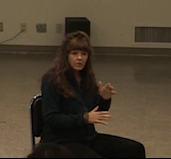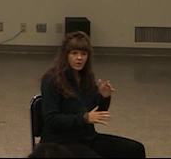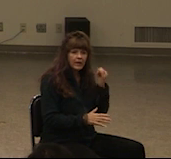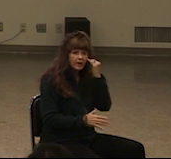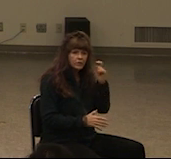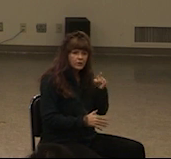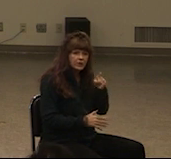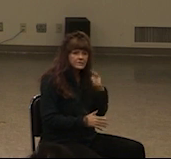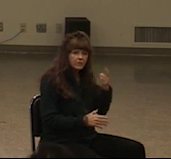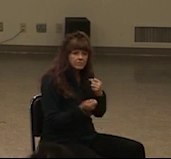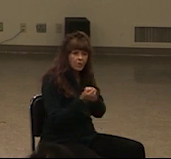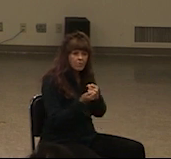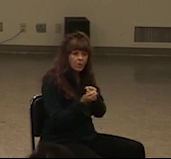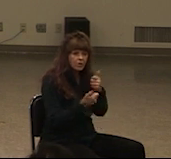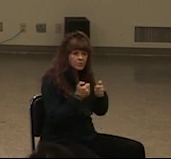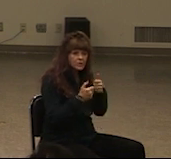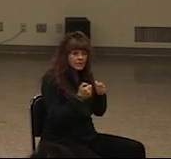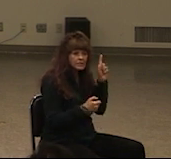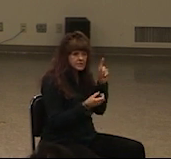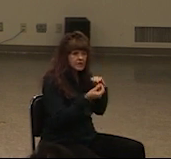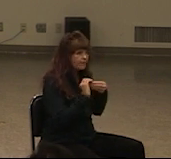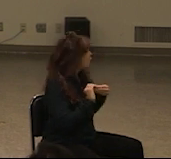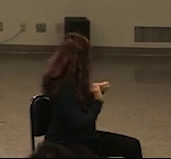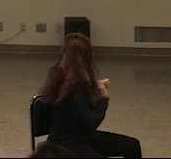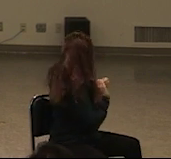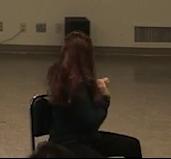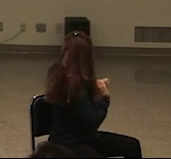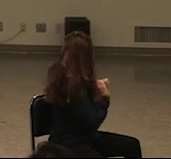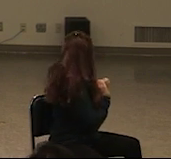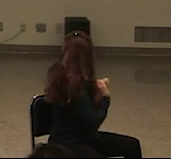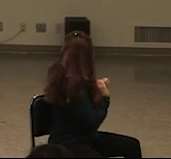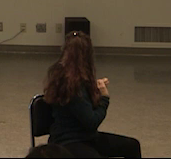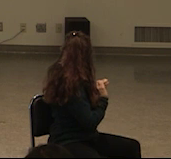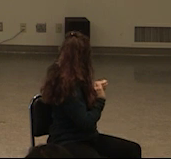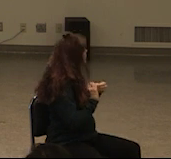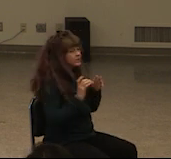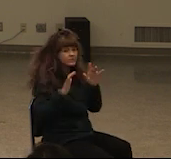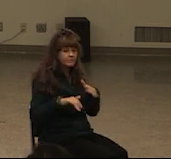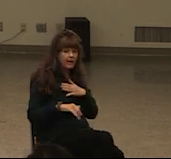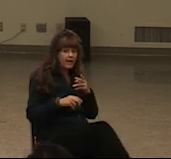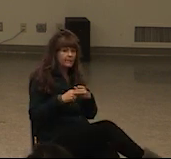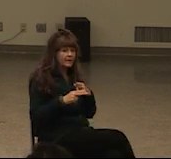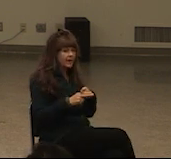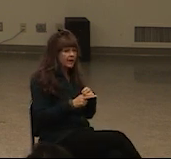37607, and what you'll put in the body of the text to join this is Whitney Archer minus the